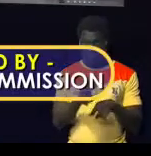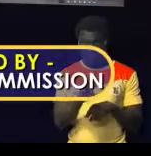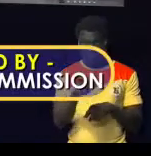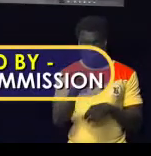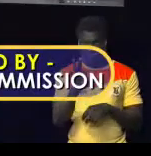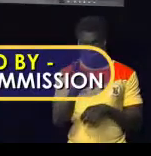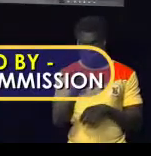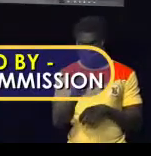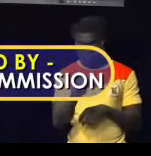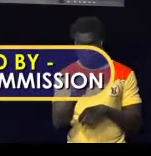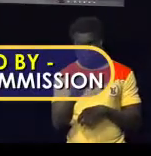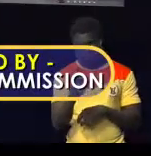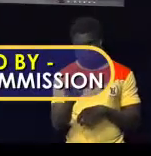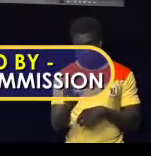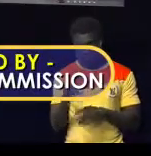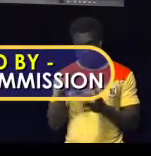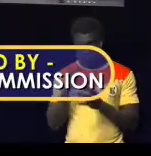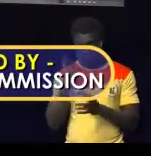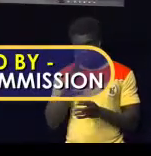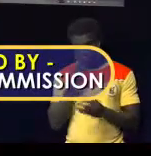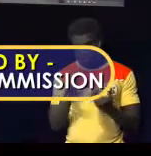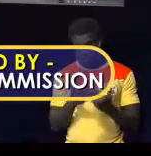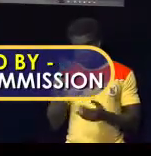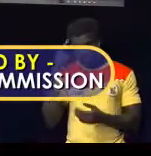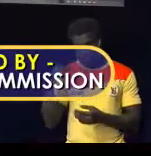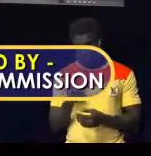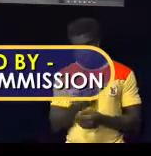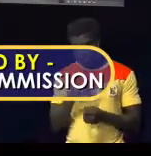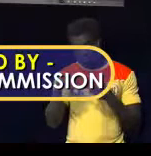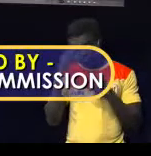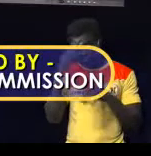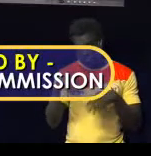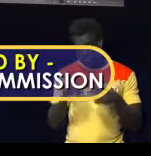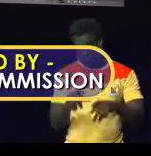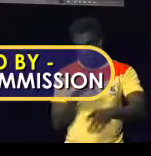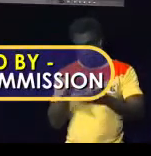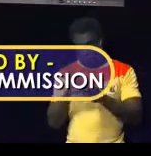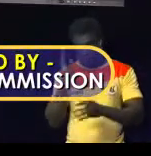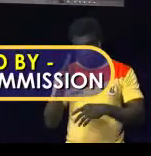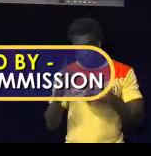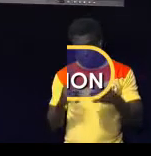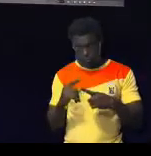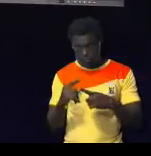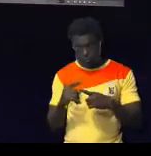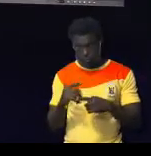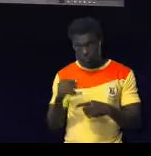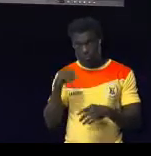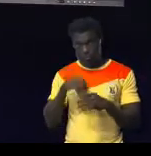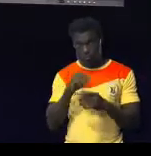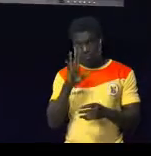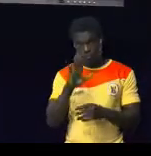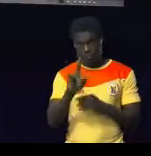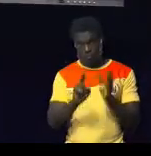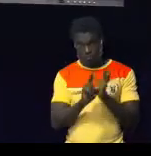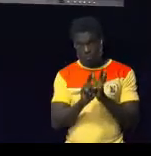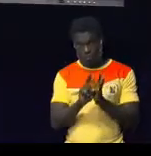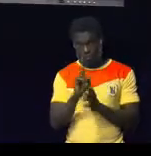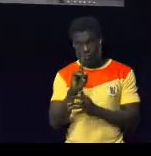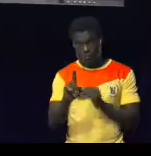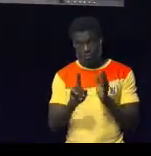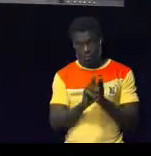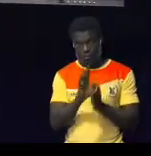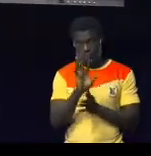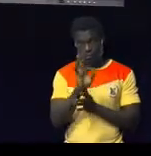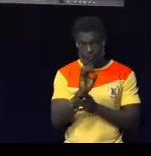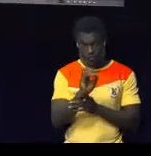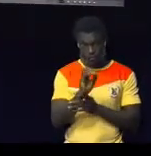for 90 kilometers in 1 hour, it will be easy for us to know how long it will go, how far rather it will go in 5 hours, because